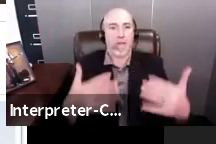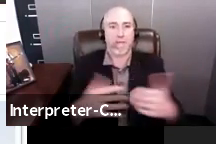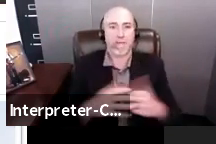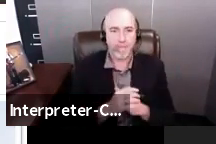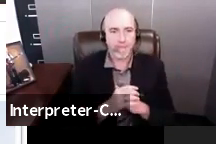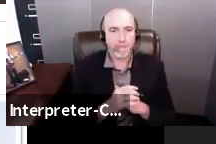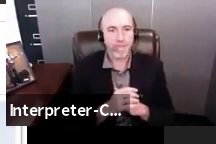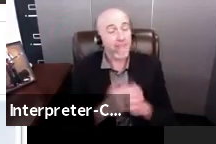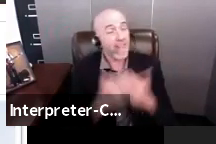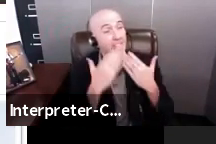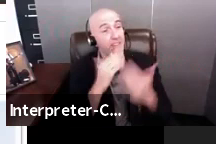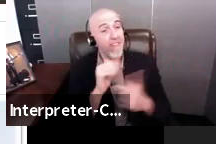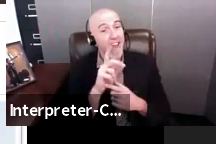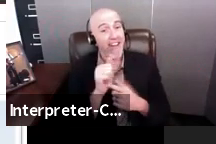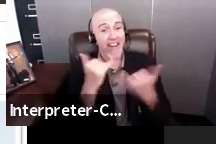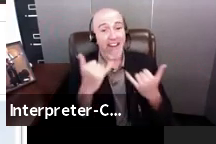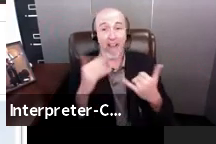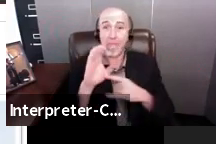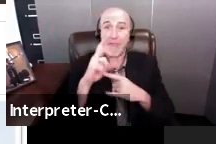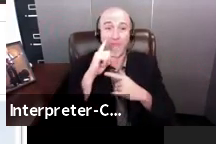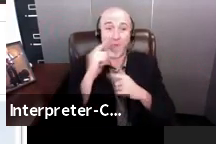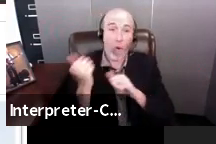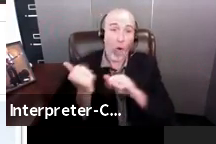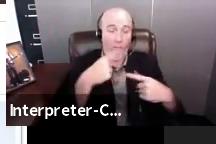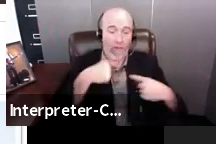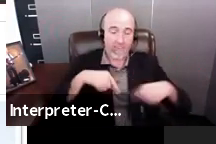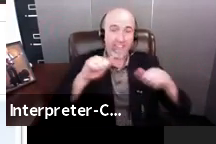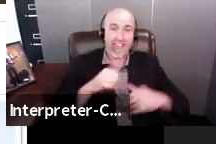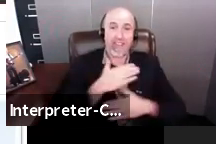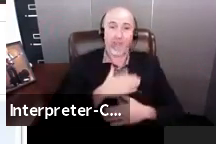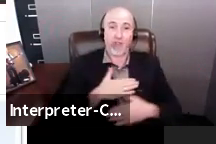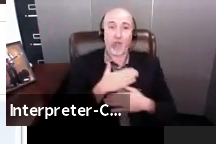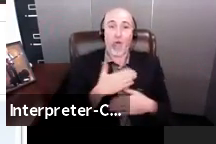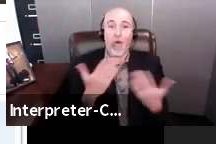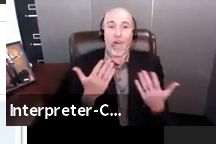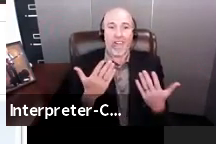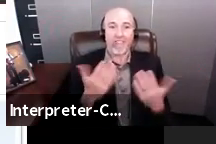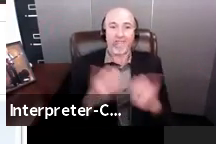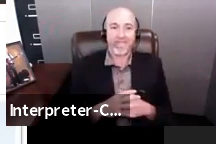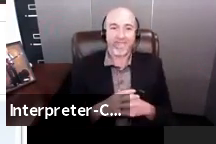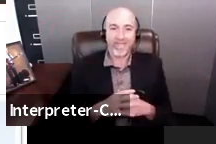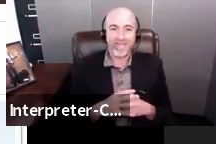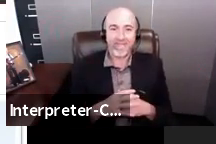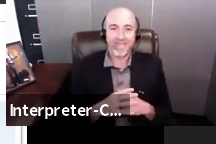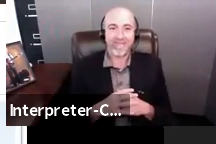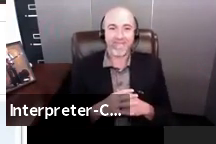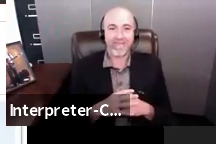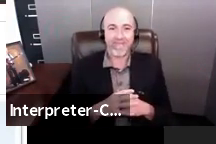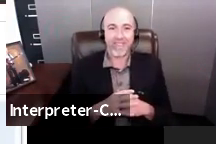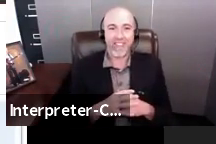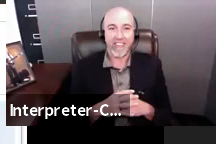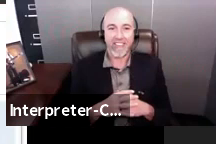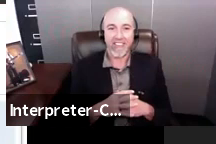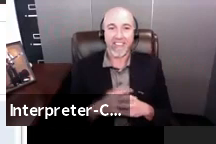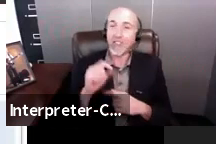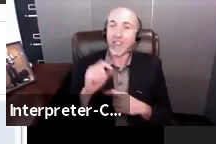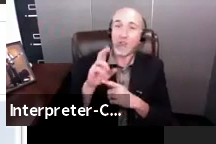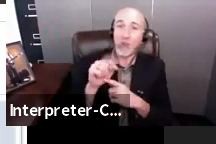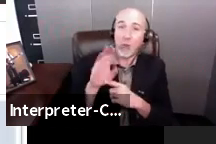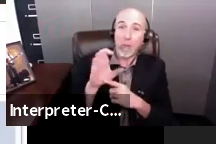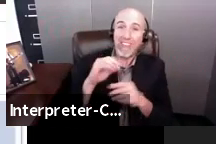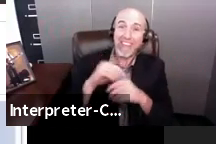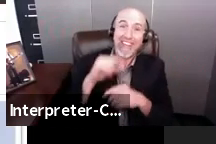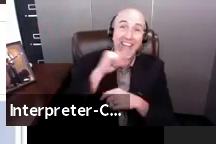the ADA, now there are beaches for all of us to enjoy and come to. Stewart Beach in Galveston! Woo!